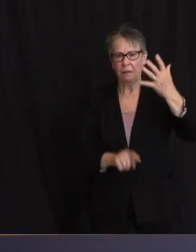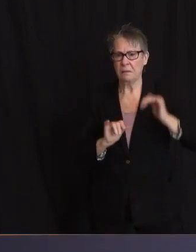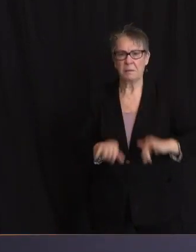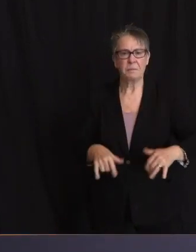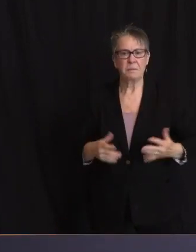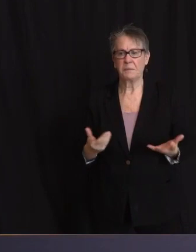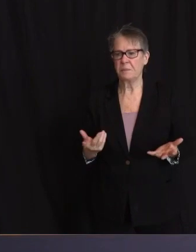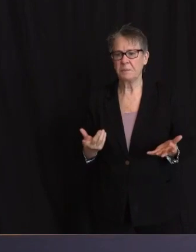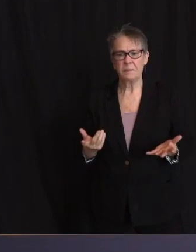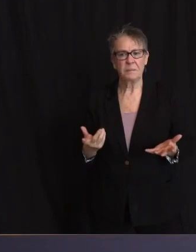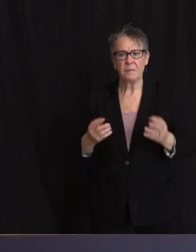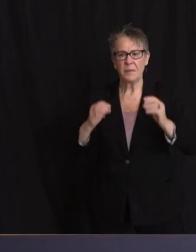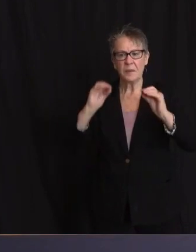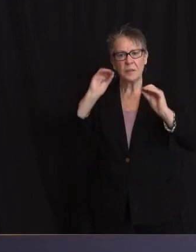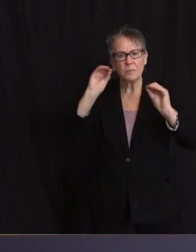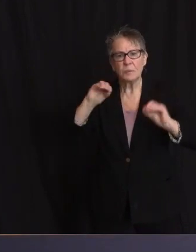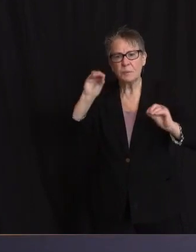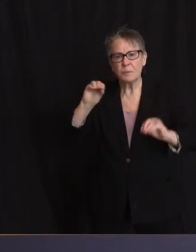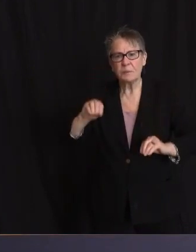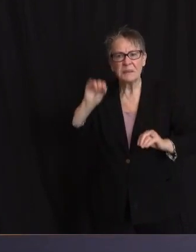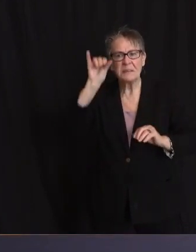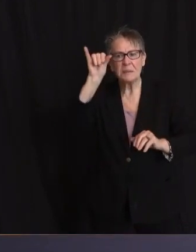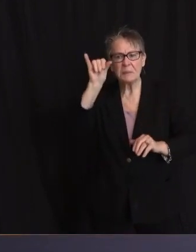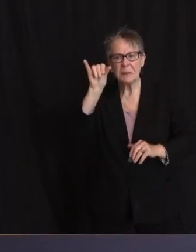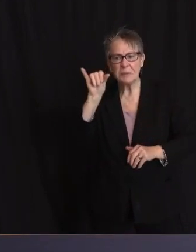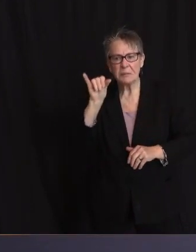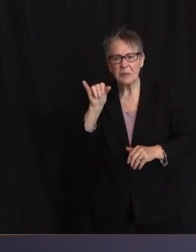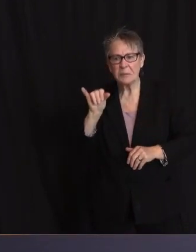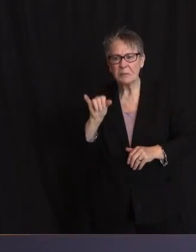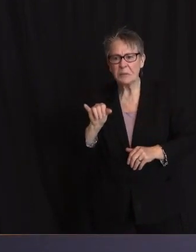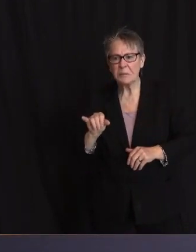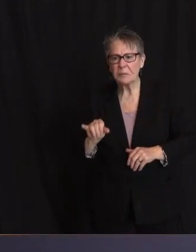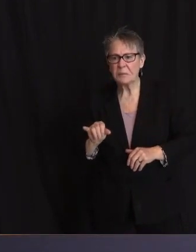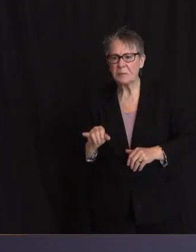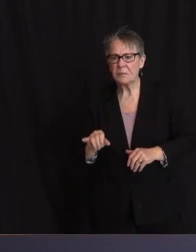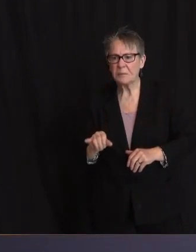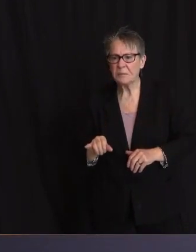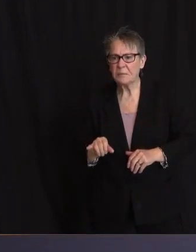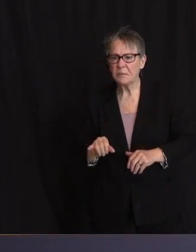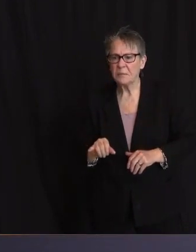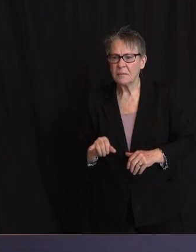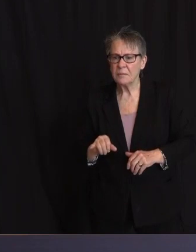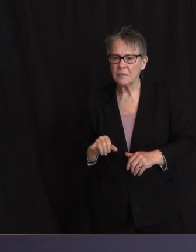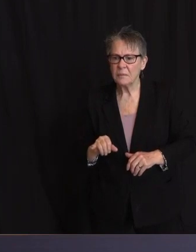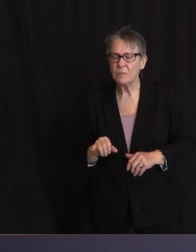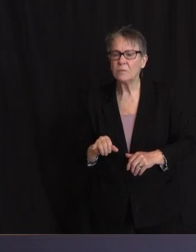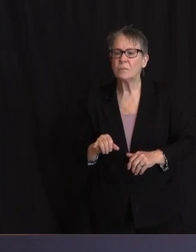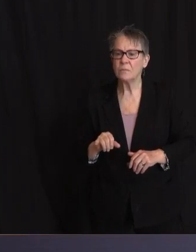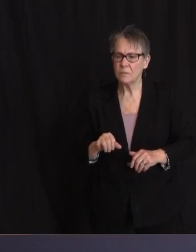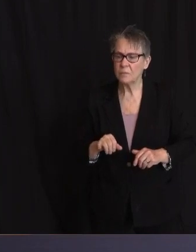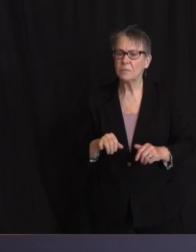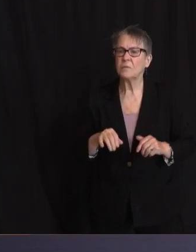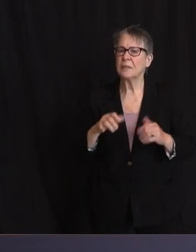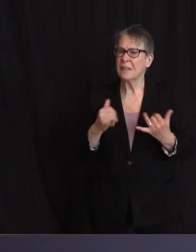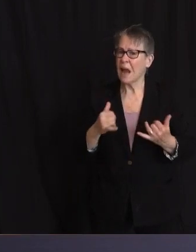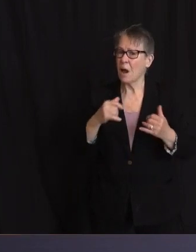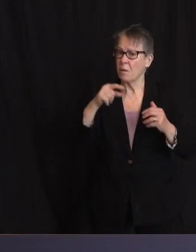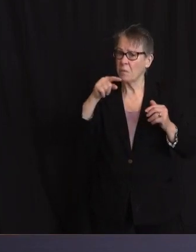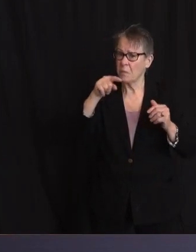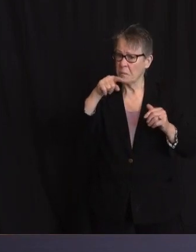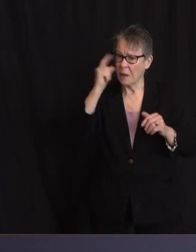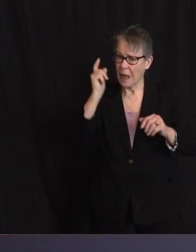in particular about the African-American number, which looks to be about 50% higher than the overall representation in